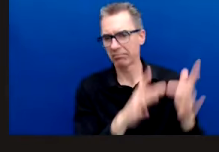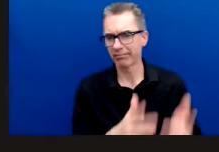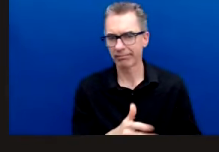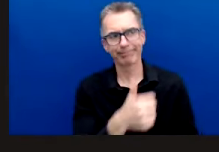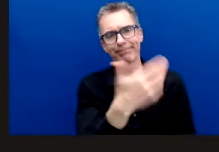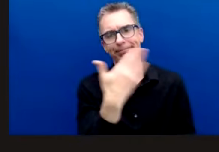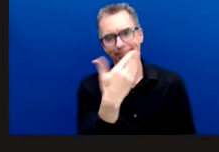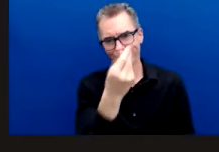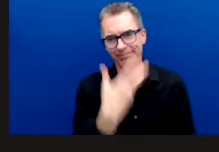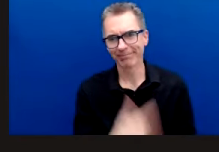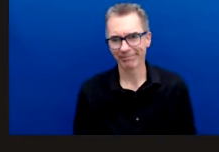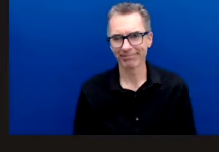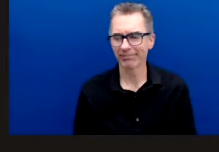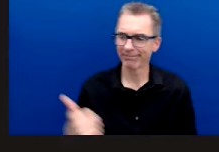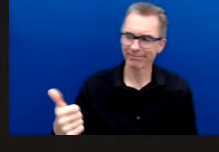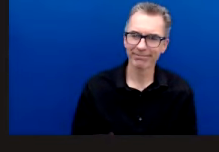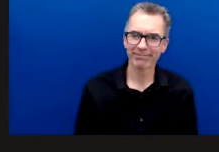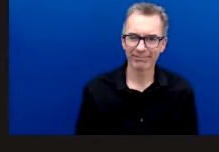Okay, thank you. You're welcome.